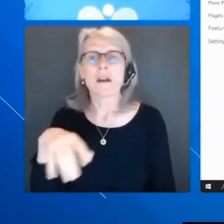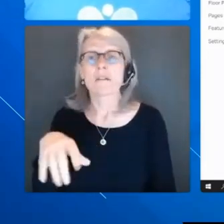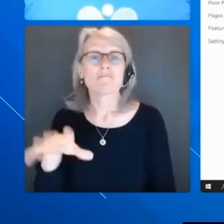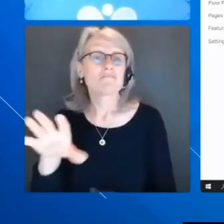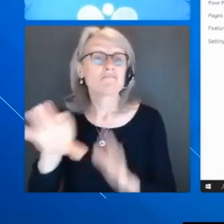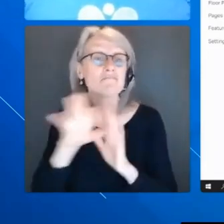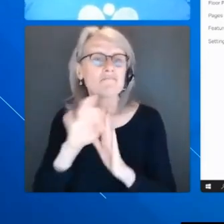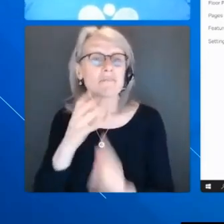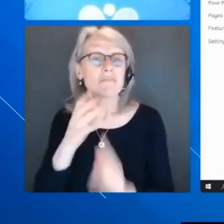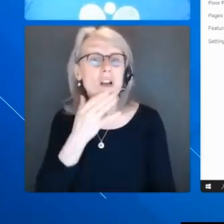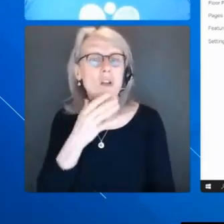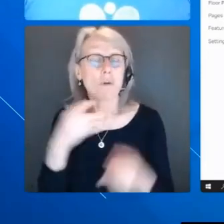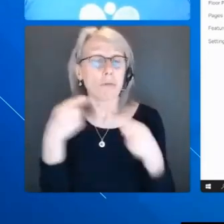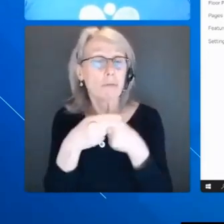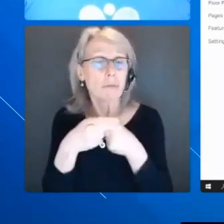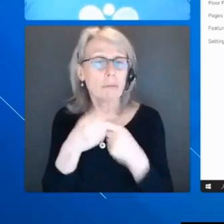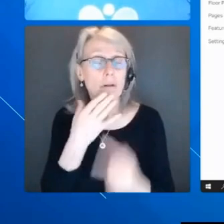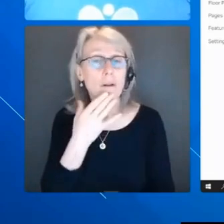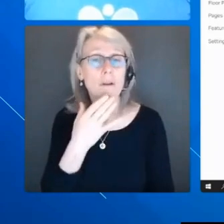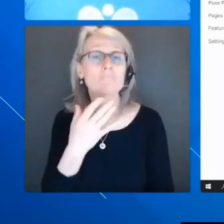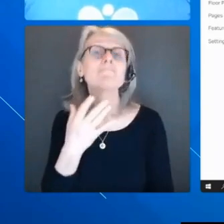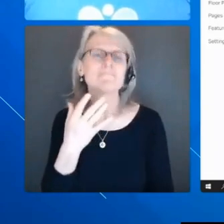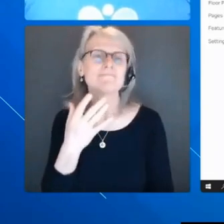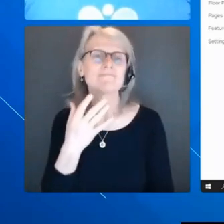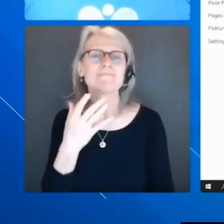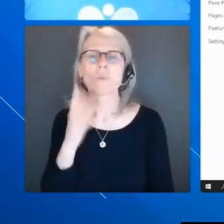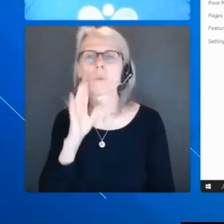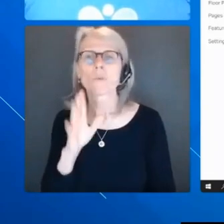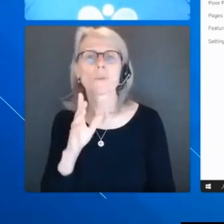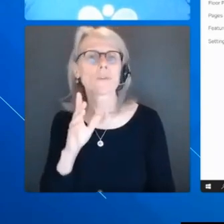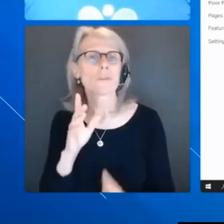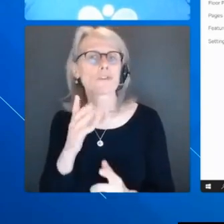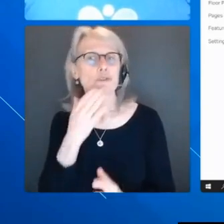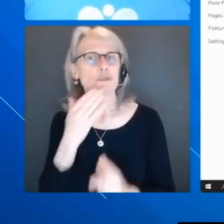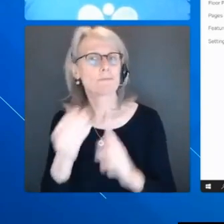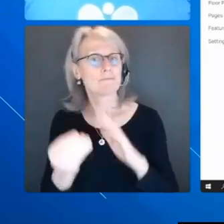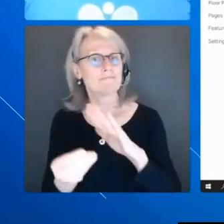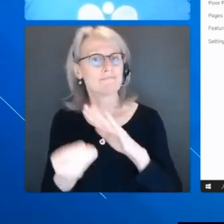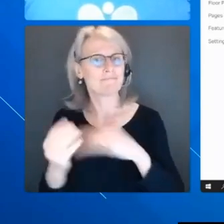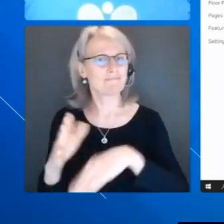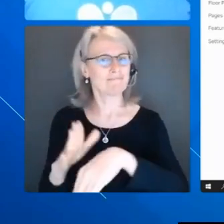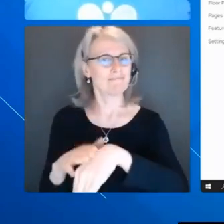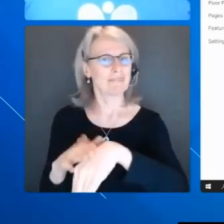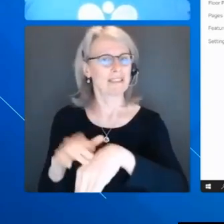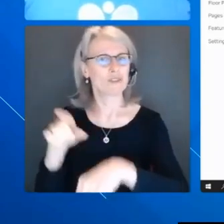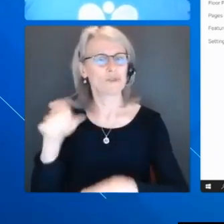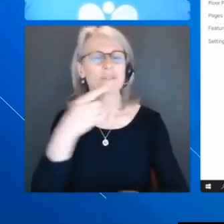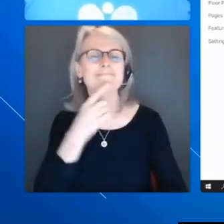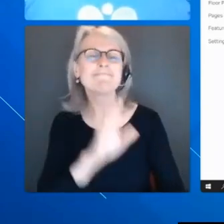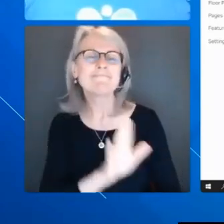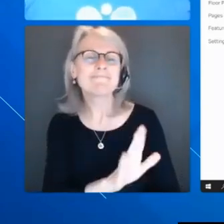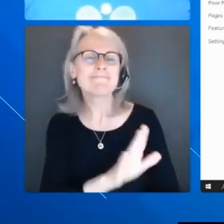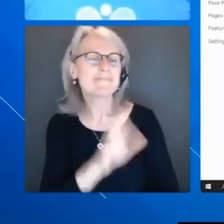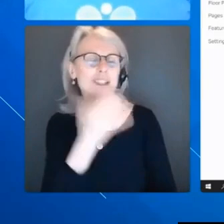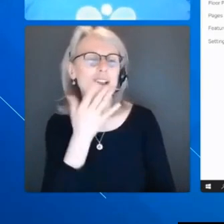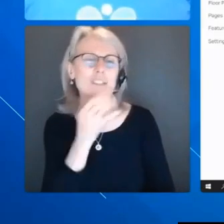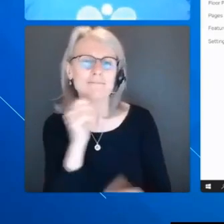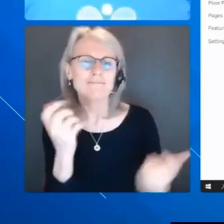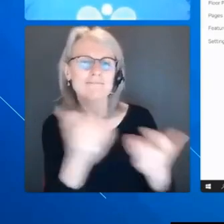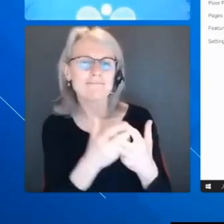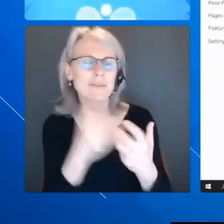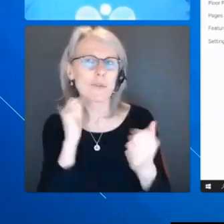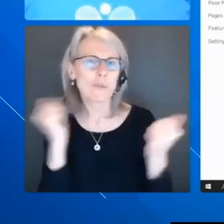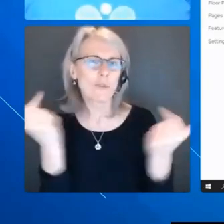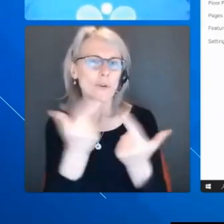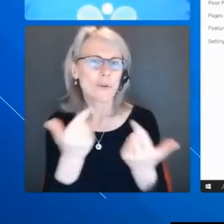color or a conflicting one, there would actually be a proactive message shown to you as an event planner and organizer, instructing